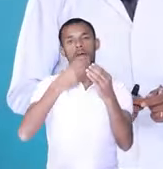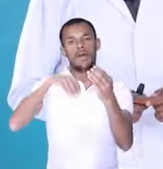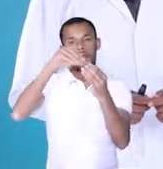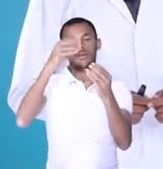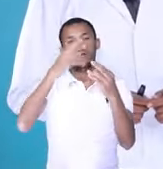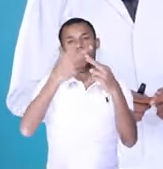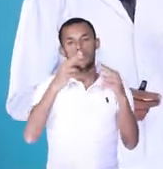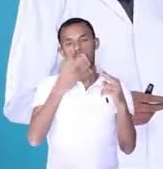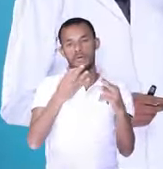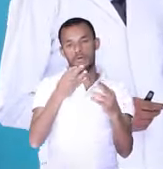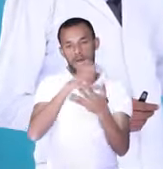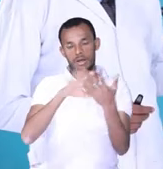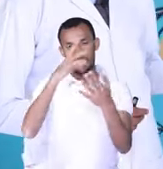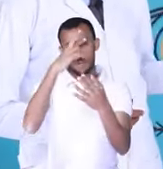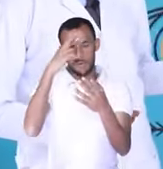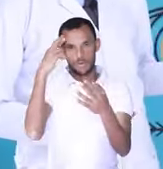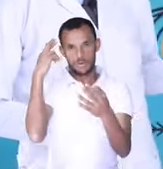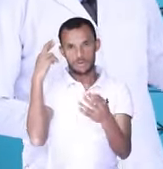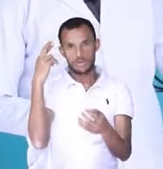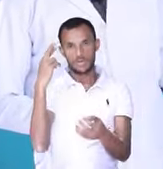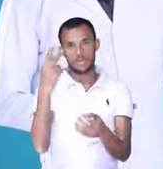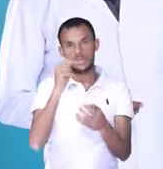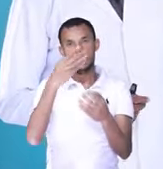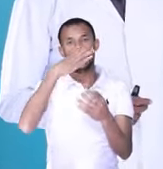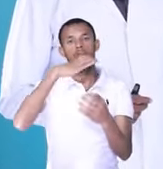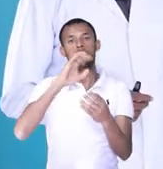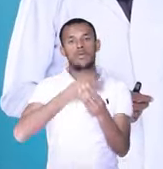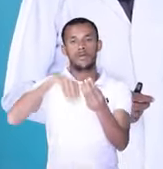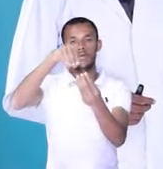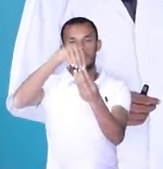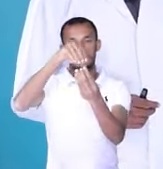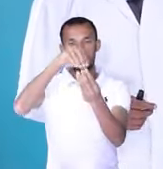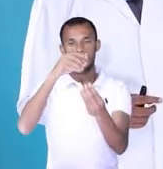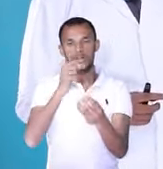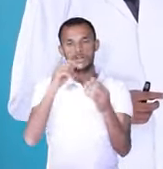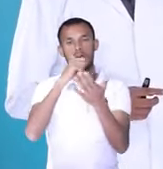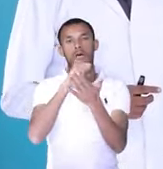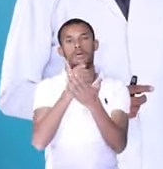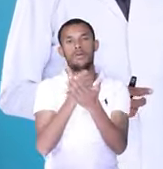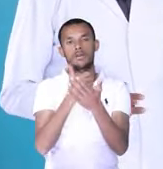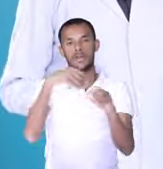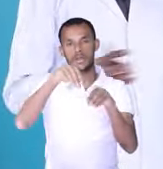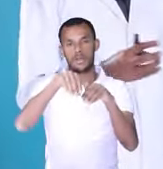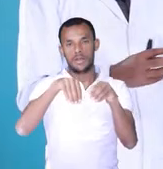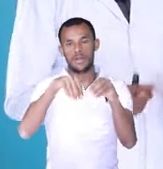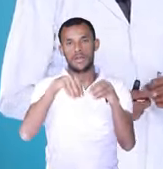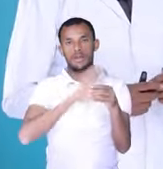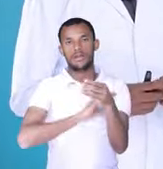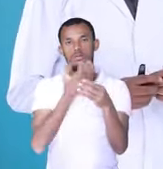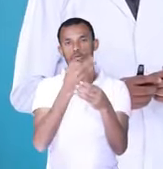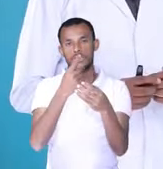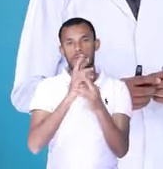a reaction. Because the temperature increases, the average kinetic energy of the